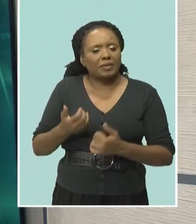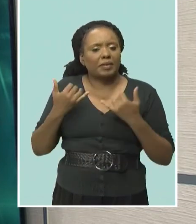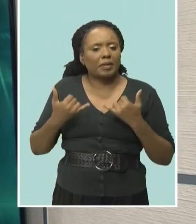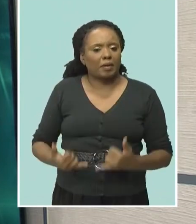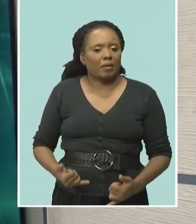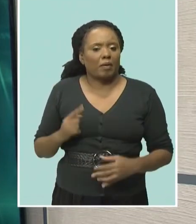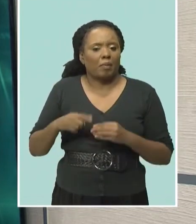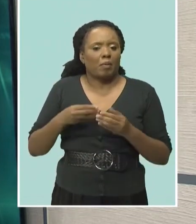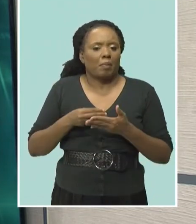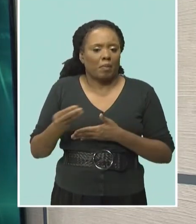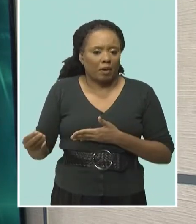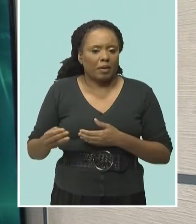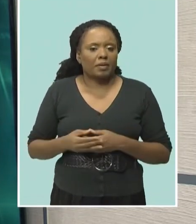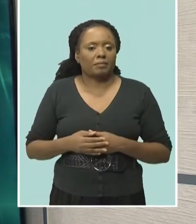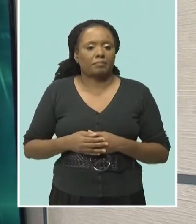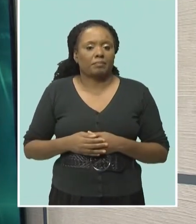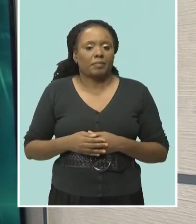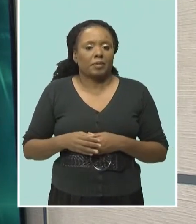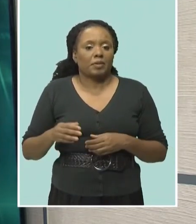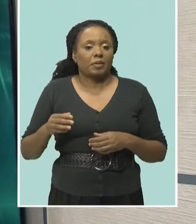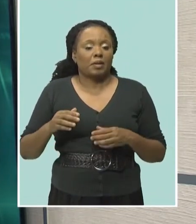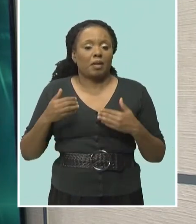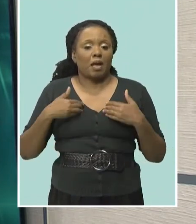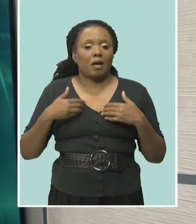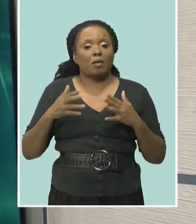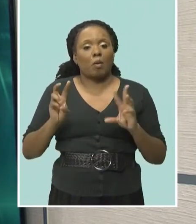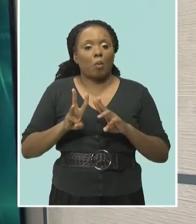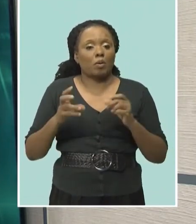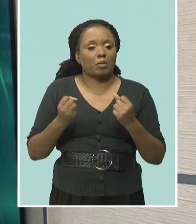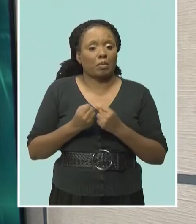electric vehicles hosted by the Ministry of Energy.